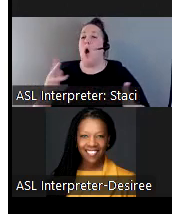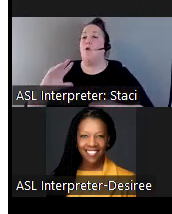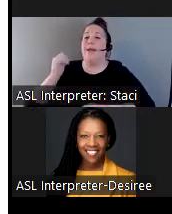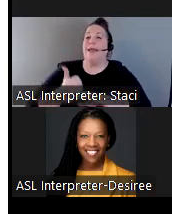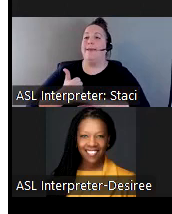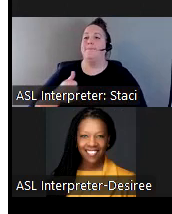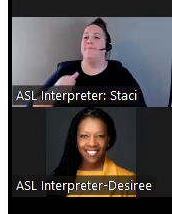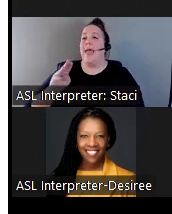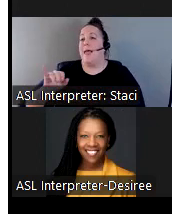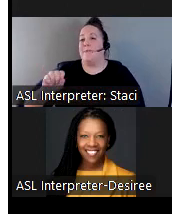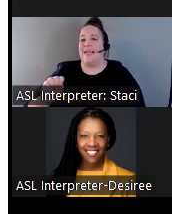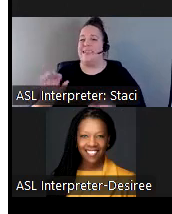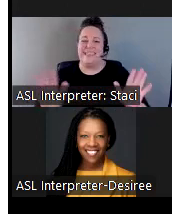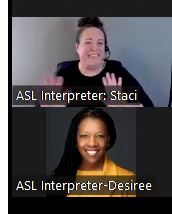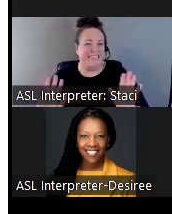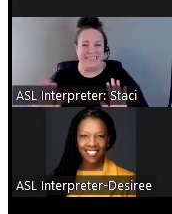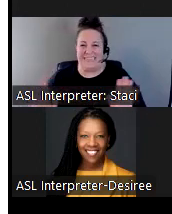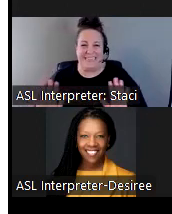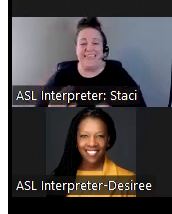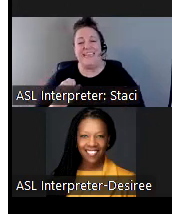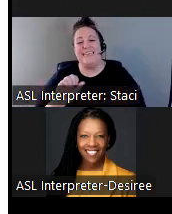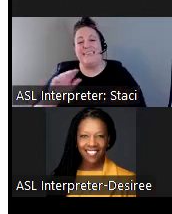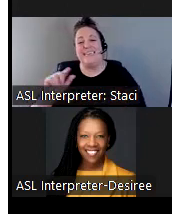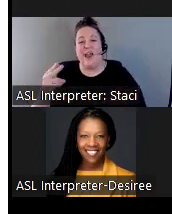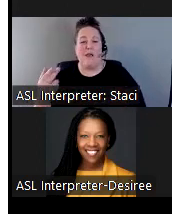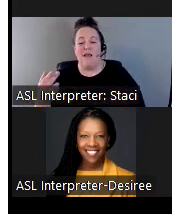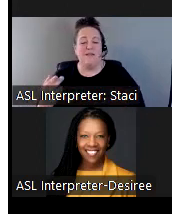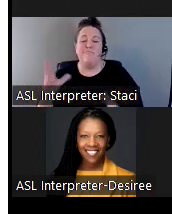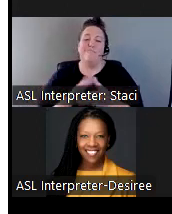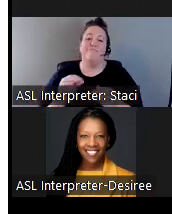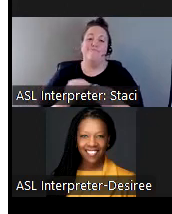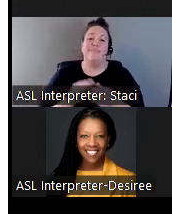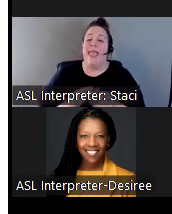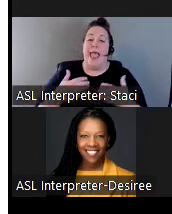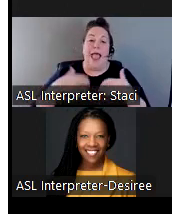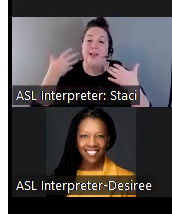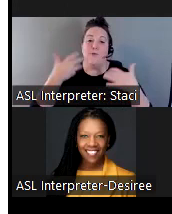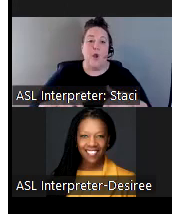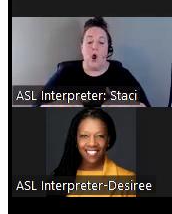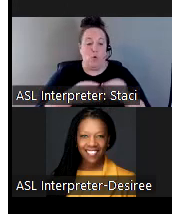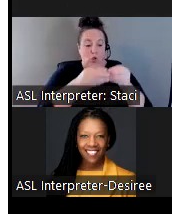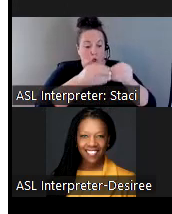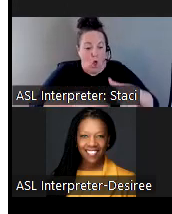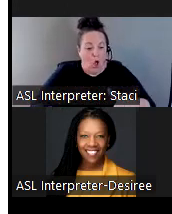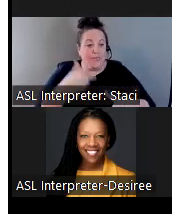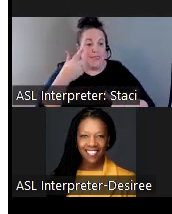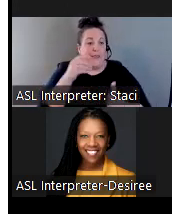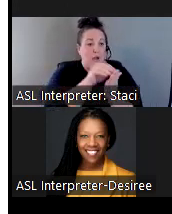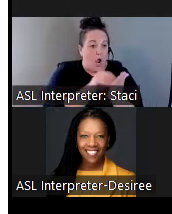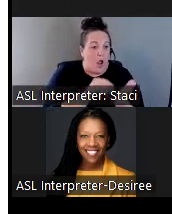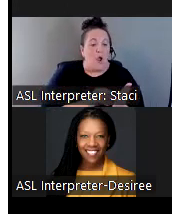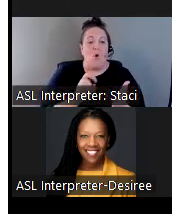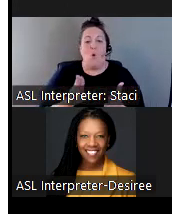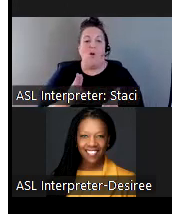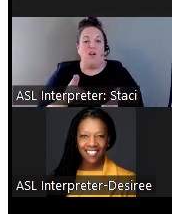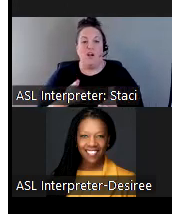MIS. Sarah made a very good point. We don't know if we're lost to documentation or lost follow-up. So it's